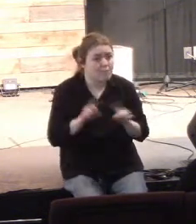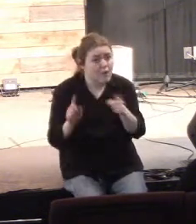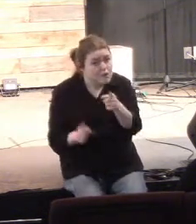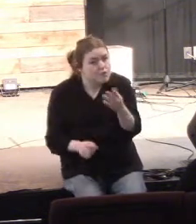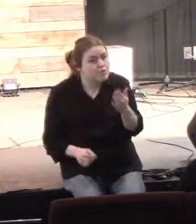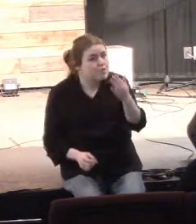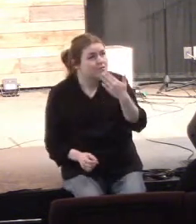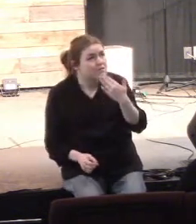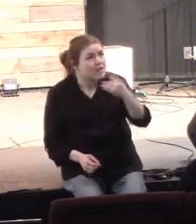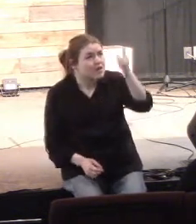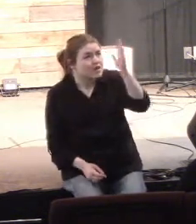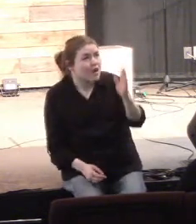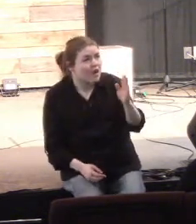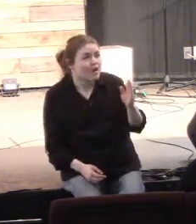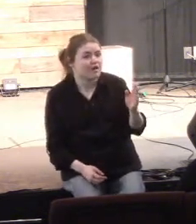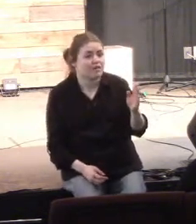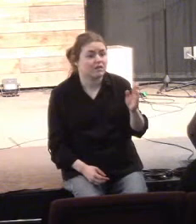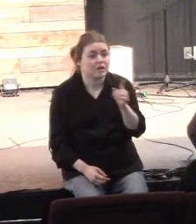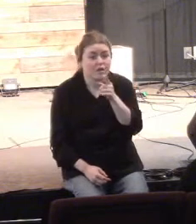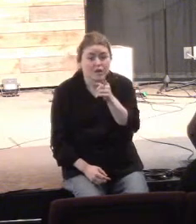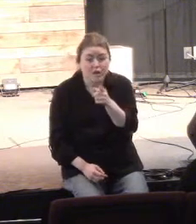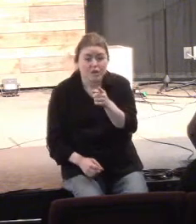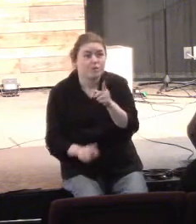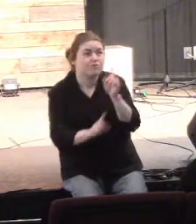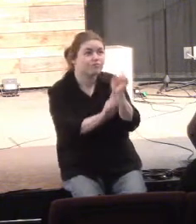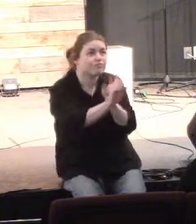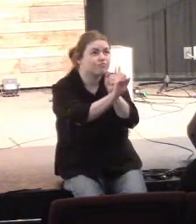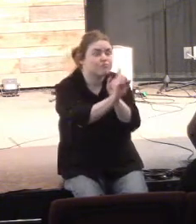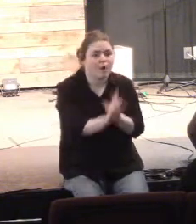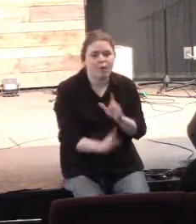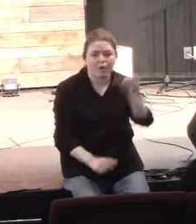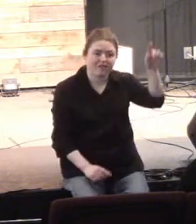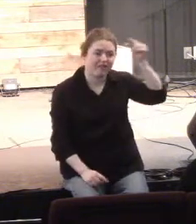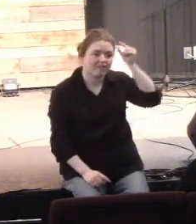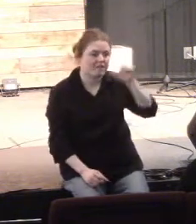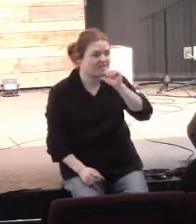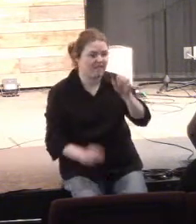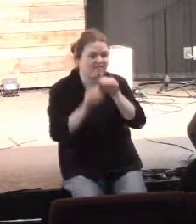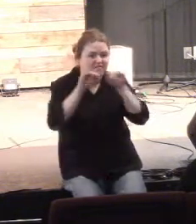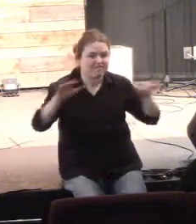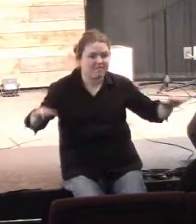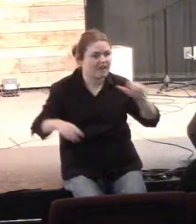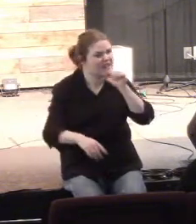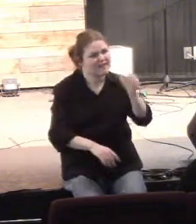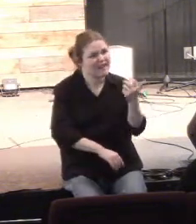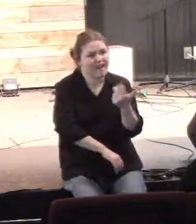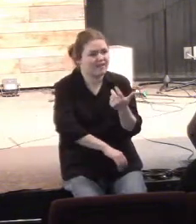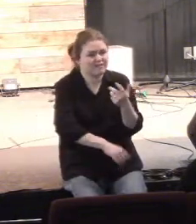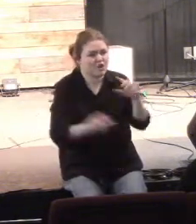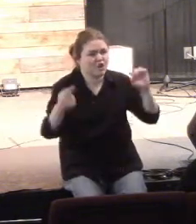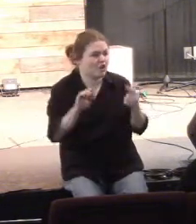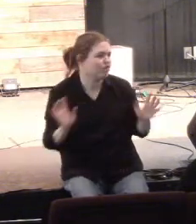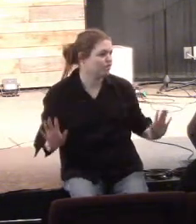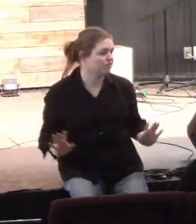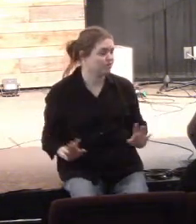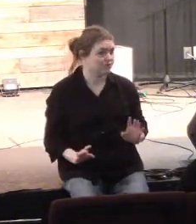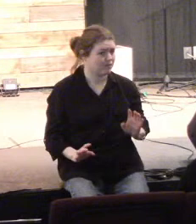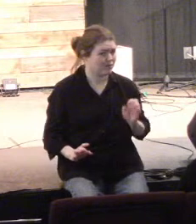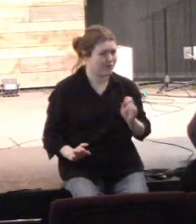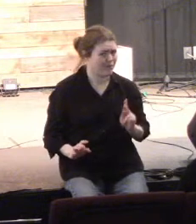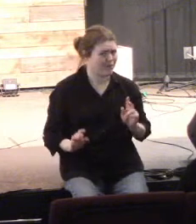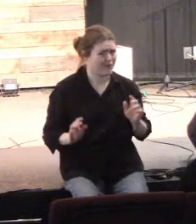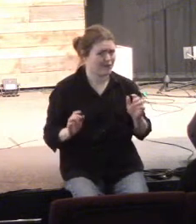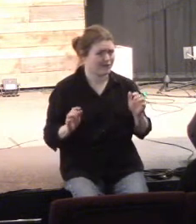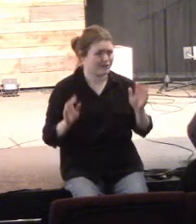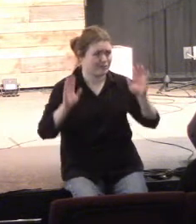Do you think? No. What does it point you to? Well, the government didn't roll it out fast enough, and it hurt. And okay, great, you know, great. That's